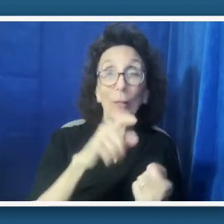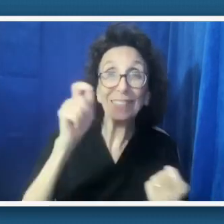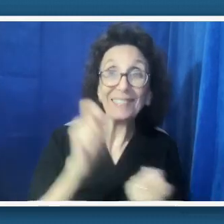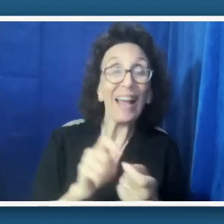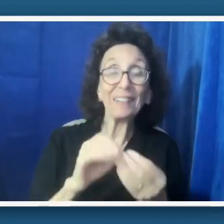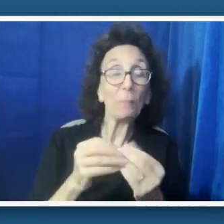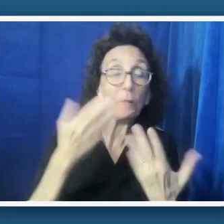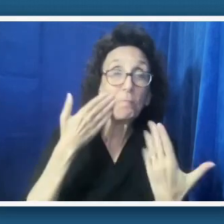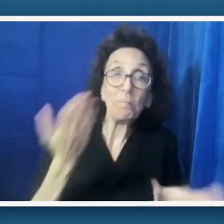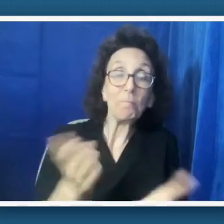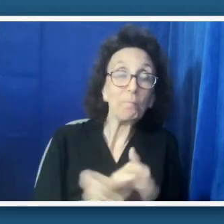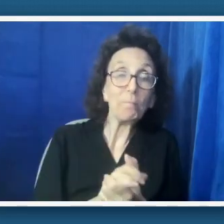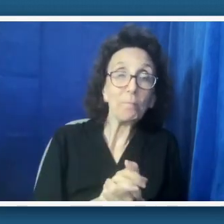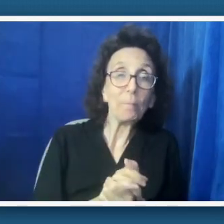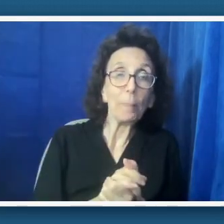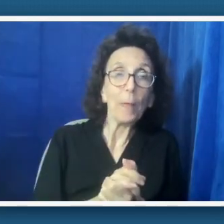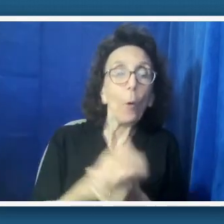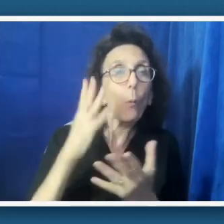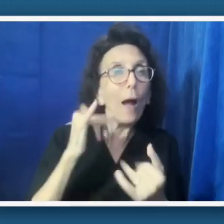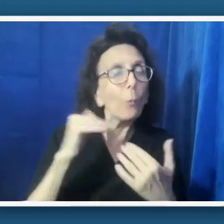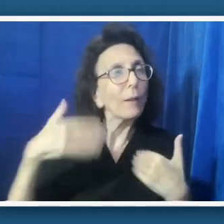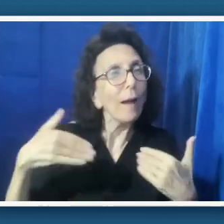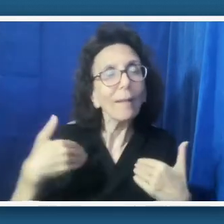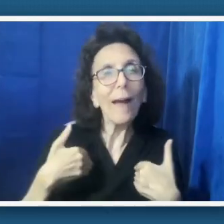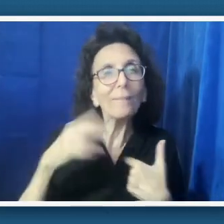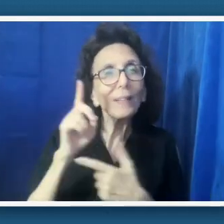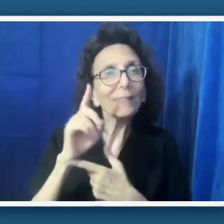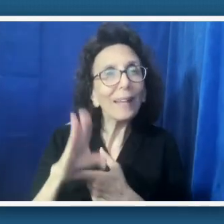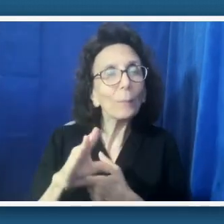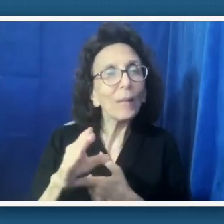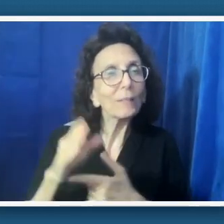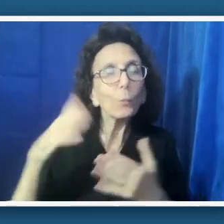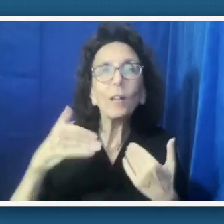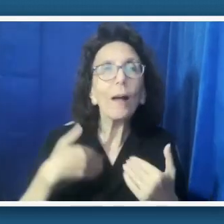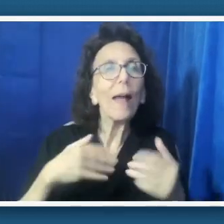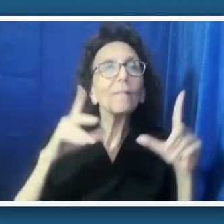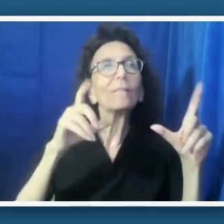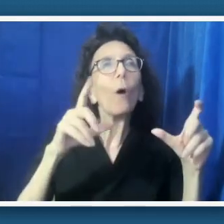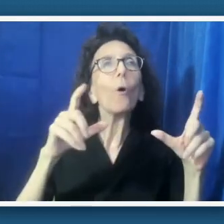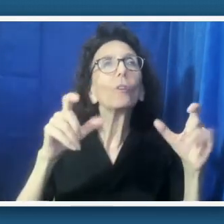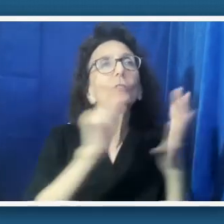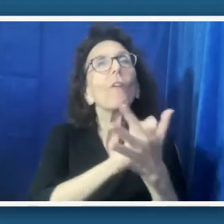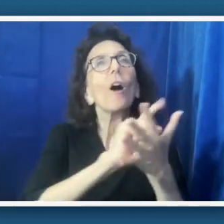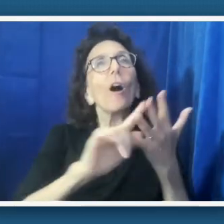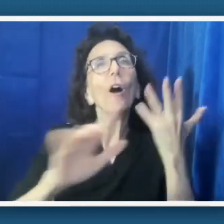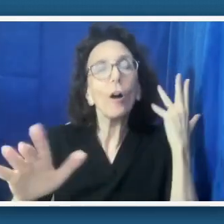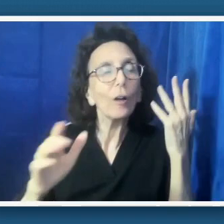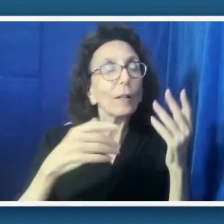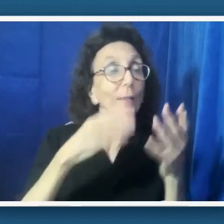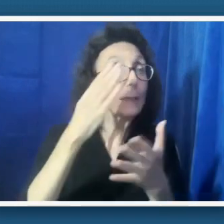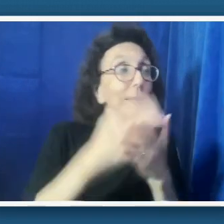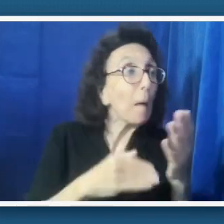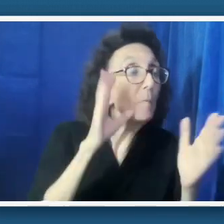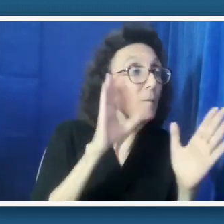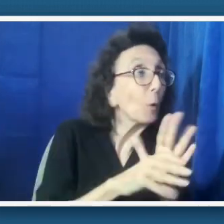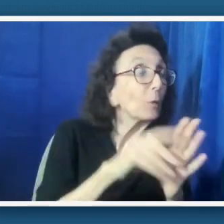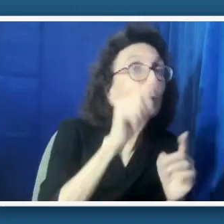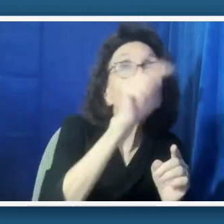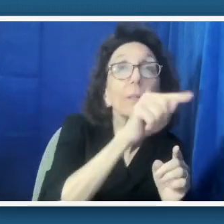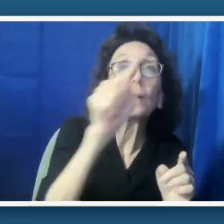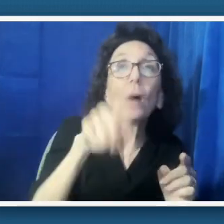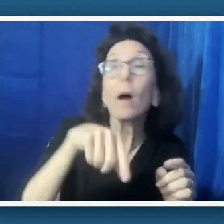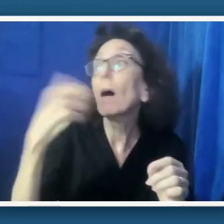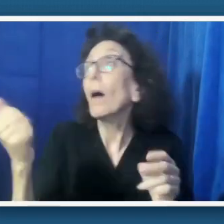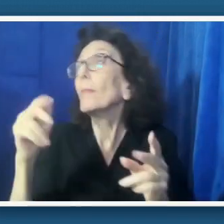There's not sort of a comprehensive database like of photos of all the murals anywhere. You can find good photos in different places, and you kind of have to hunt for it a